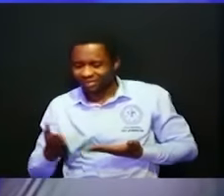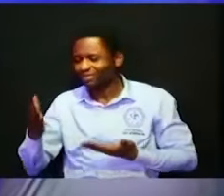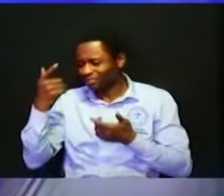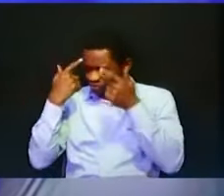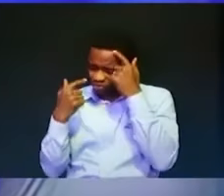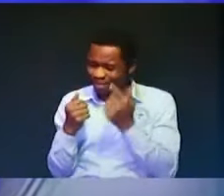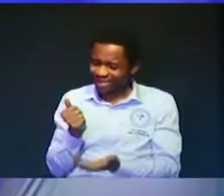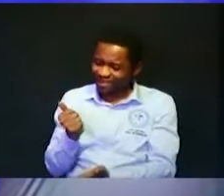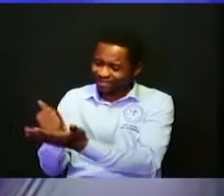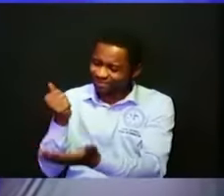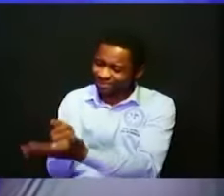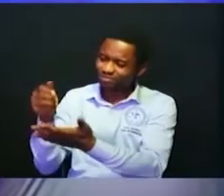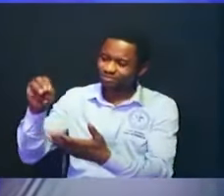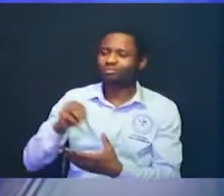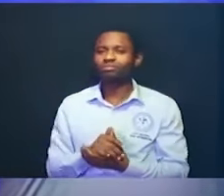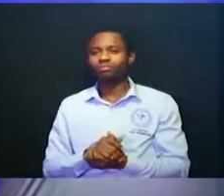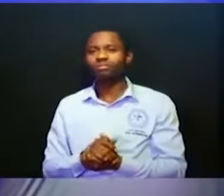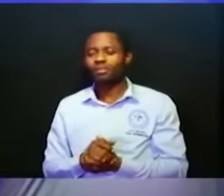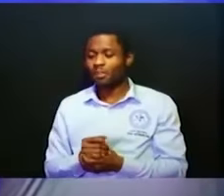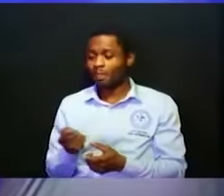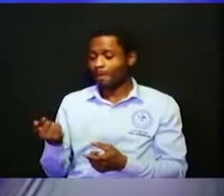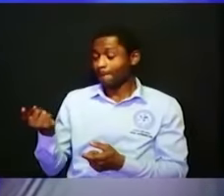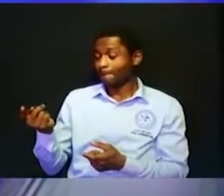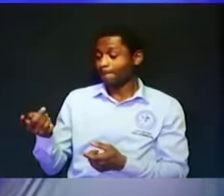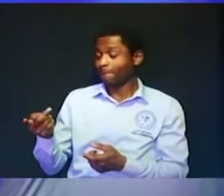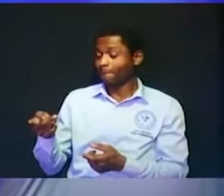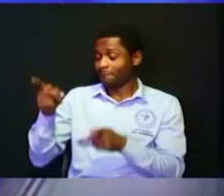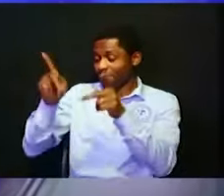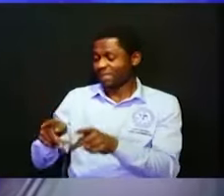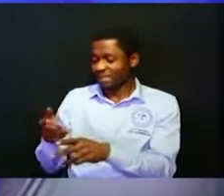sing the one who was dying blessed